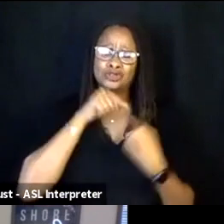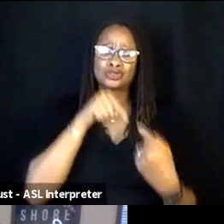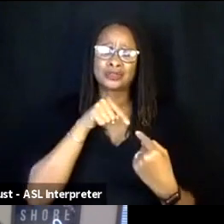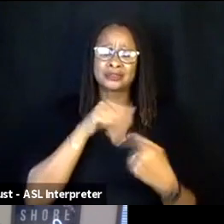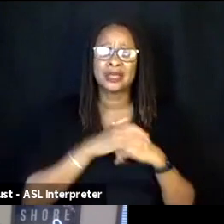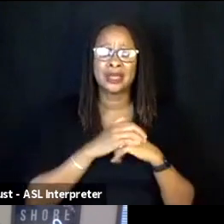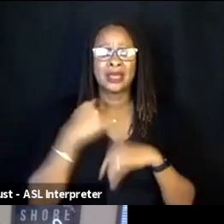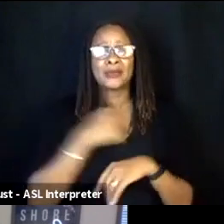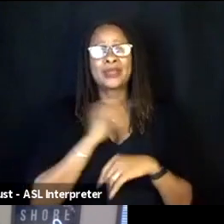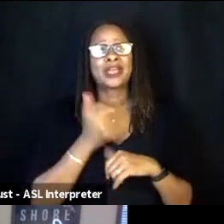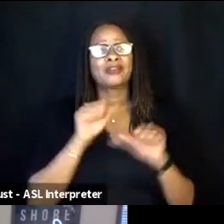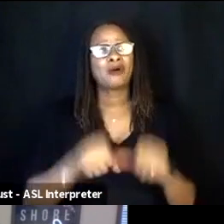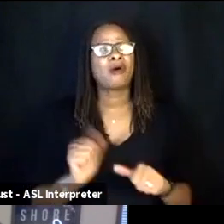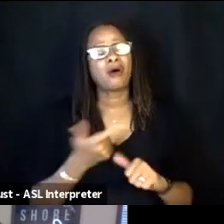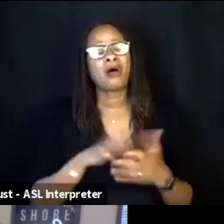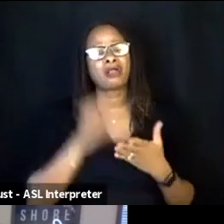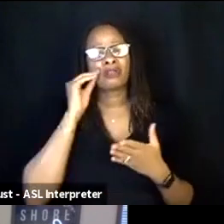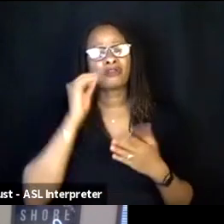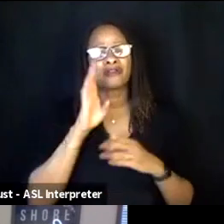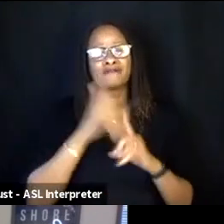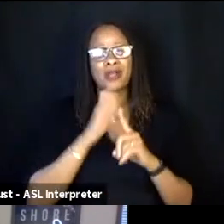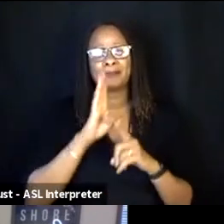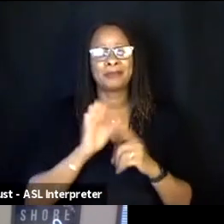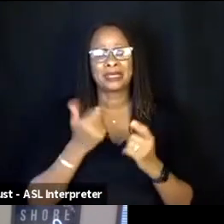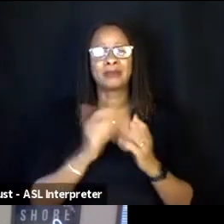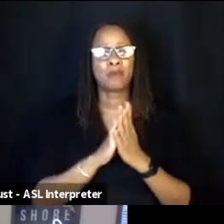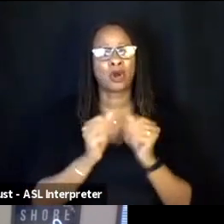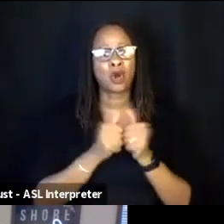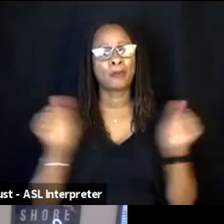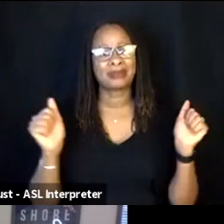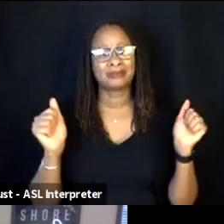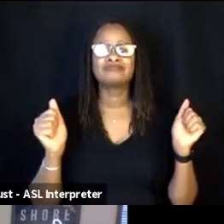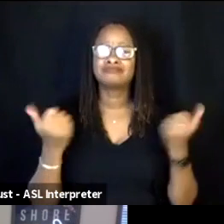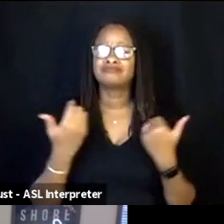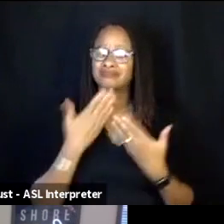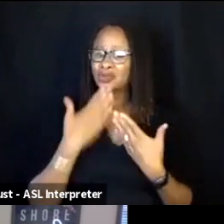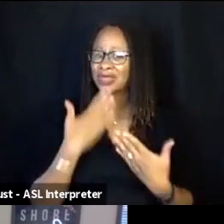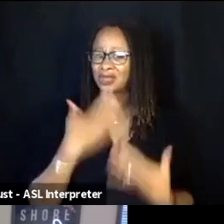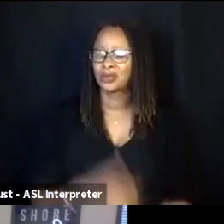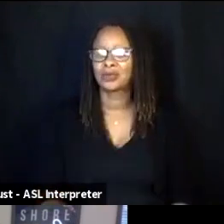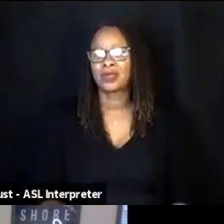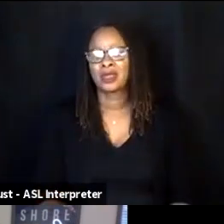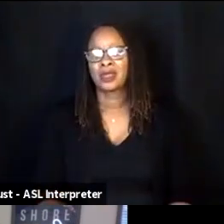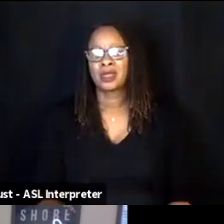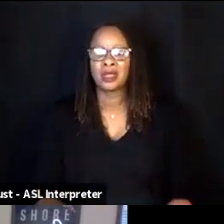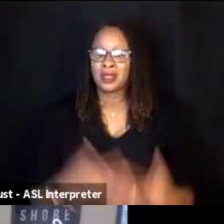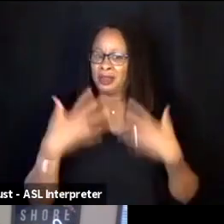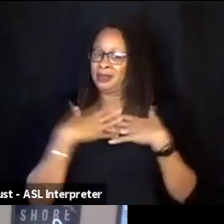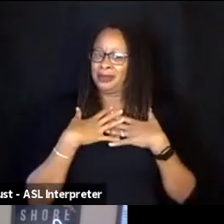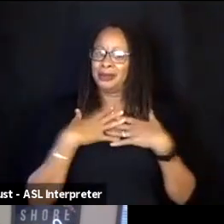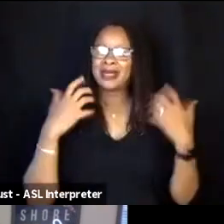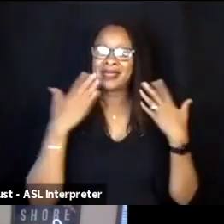can all learn from, you know, being more open and vulnerable like you. So thank you. Thank you, this